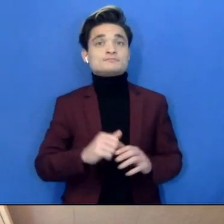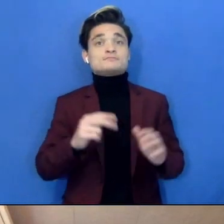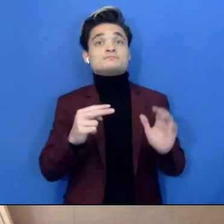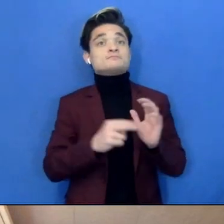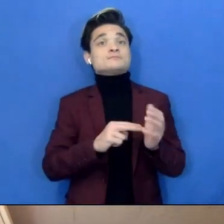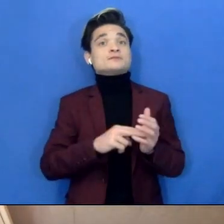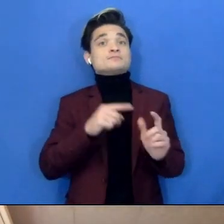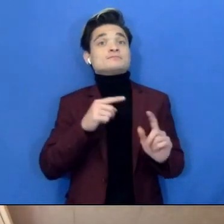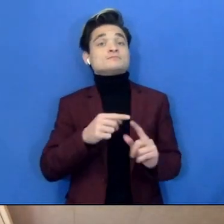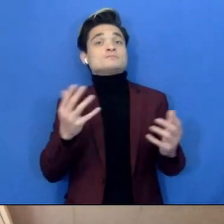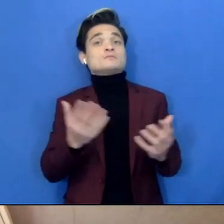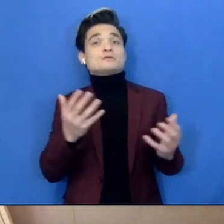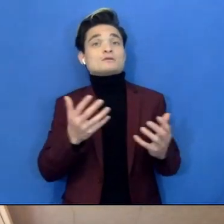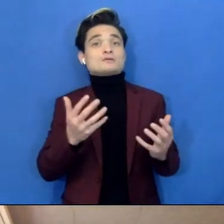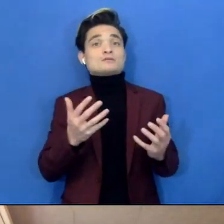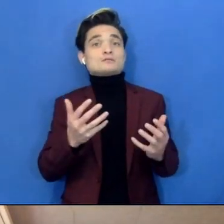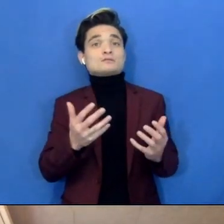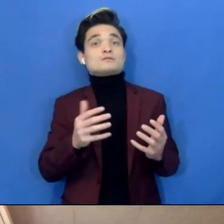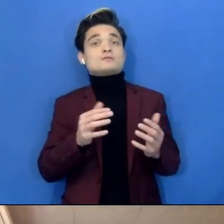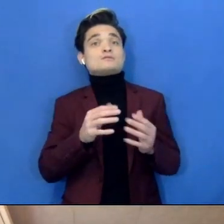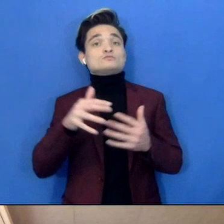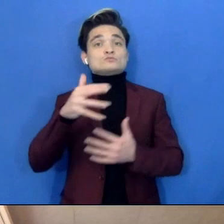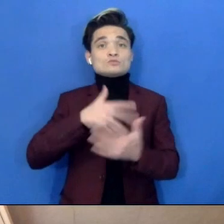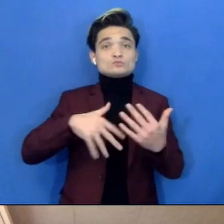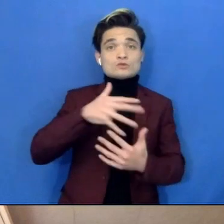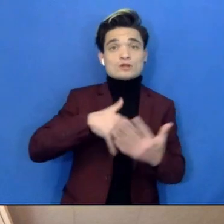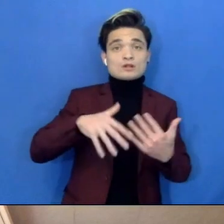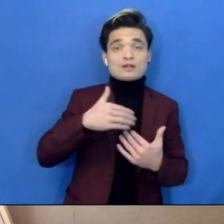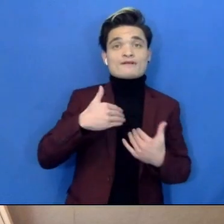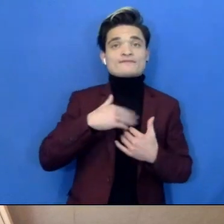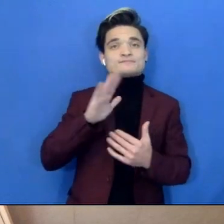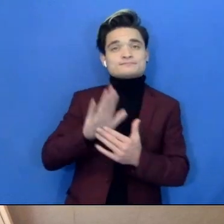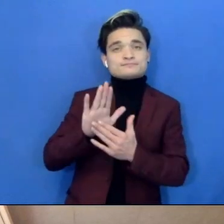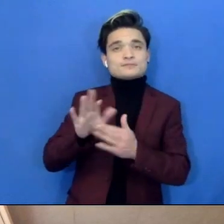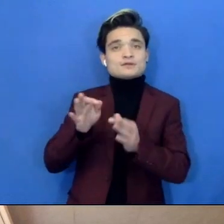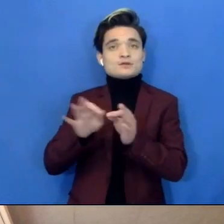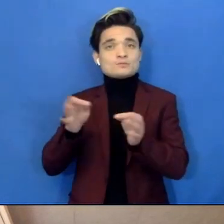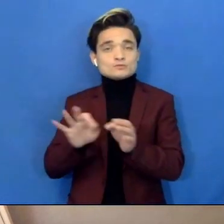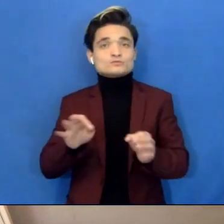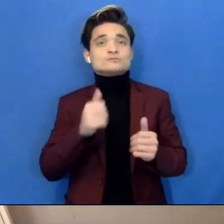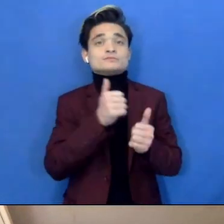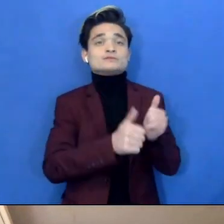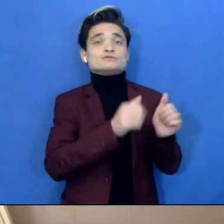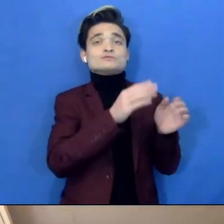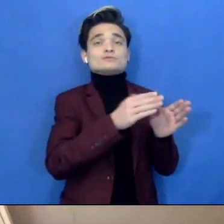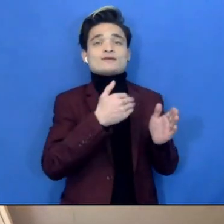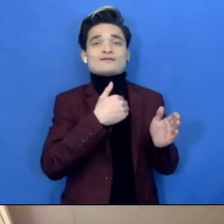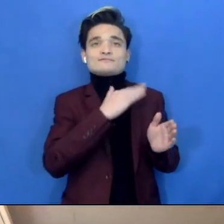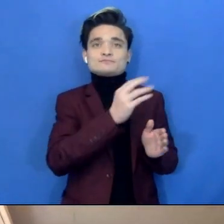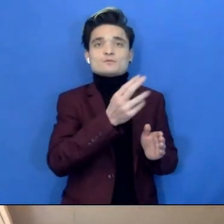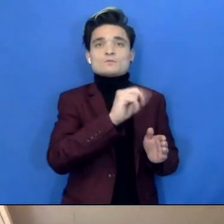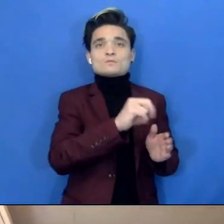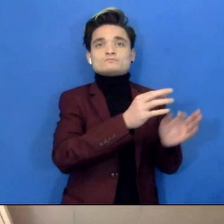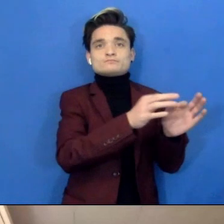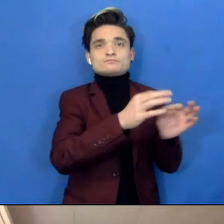do we have if we have it, and all sorts of cool stuff that will come up with our panelists, which I will